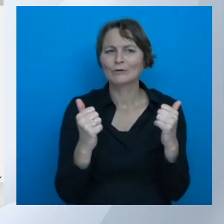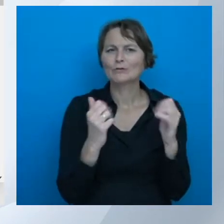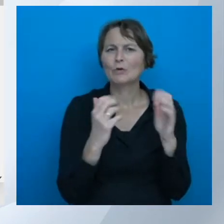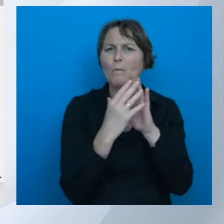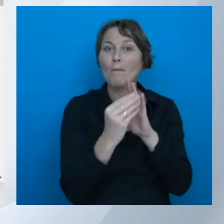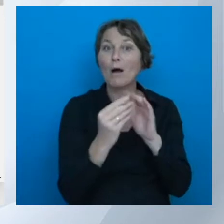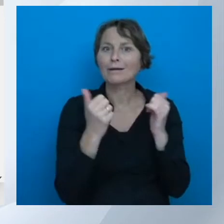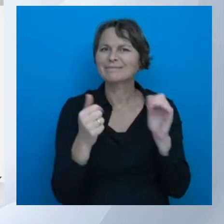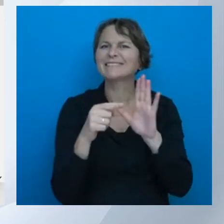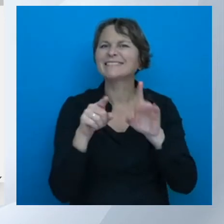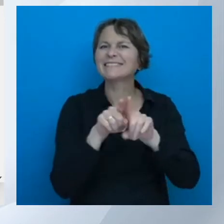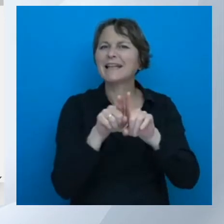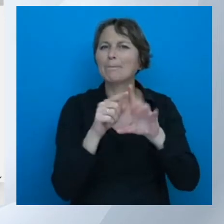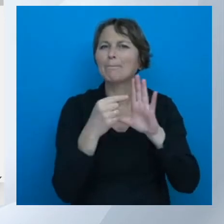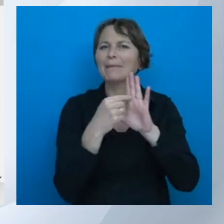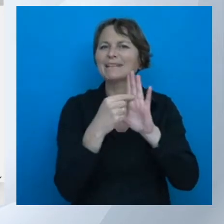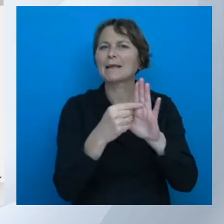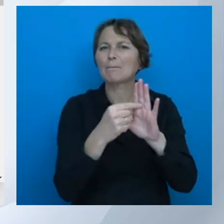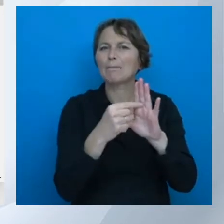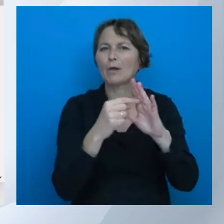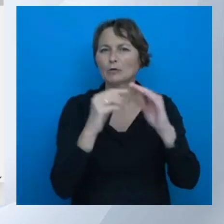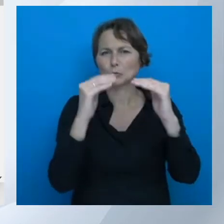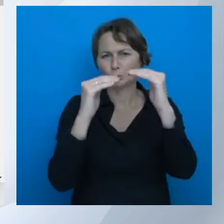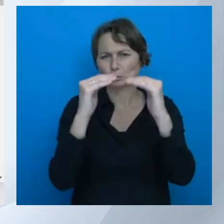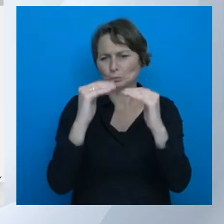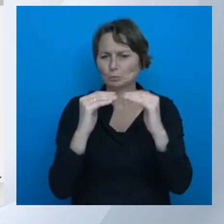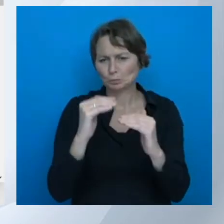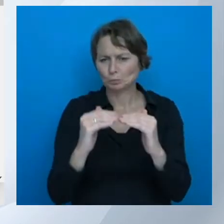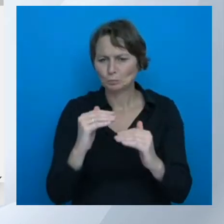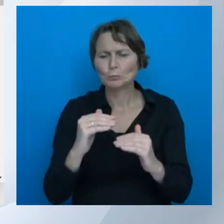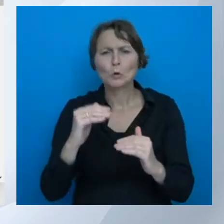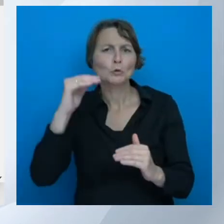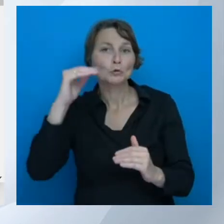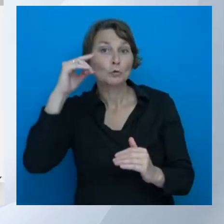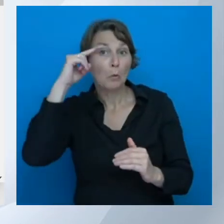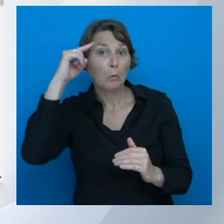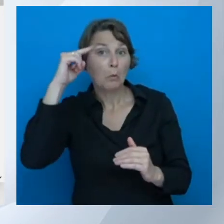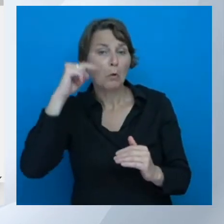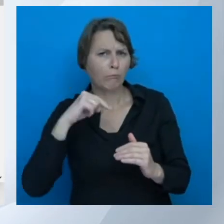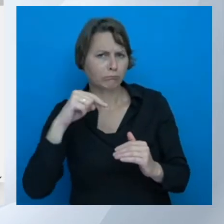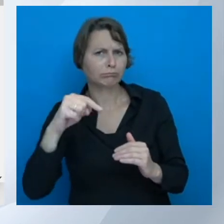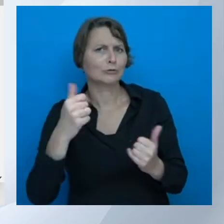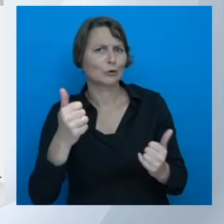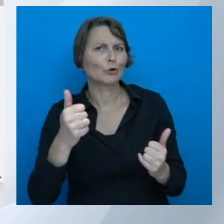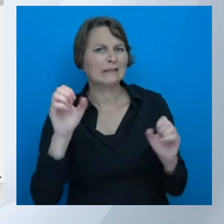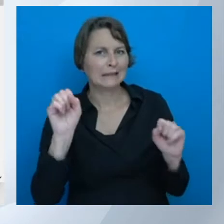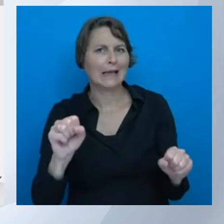each genre. So the predicted result won't be that skewed either.